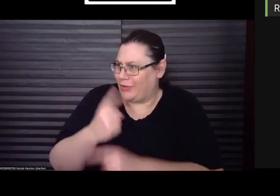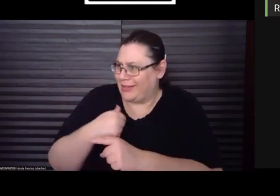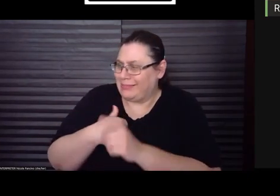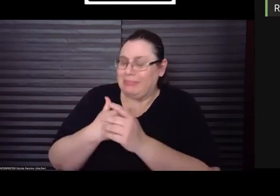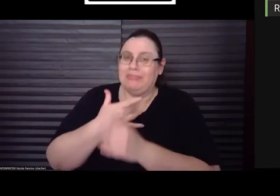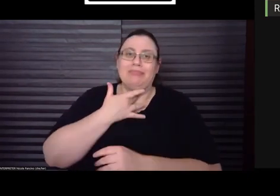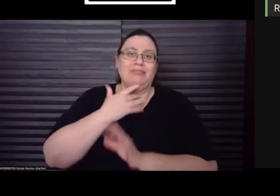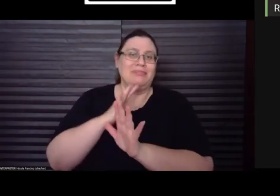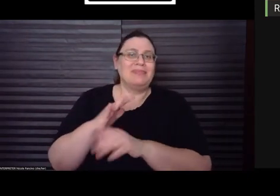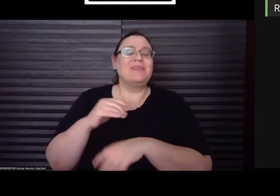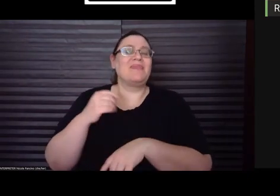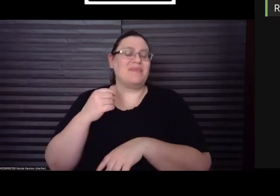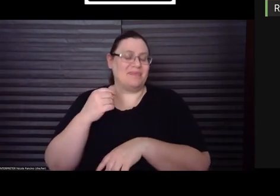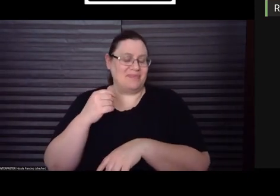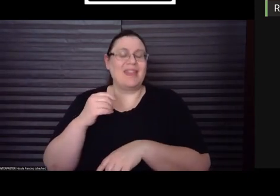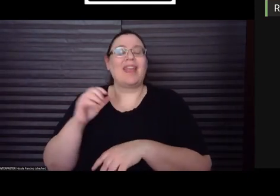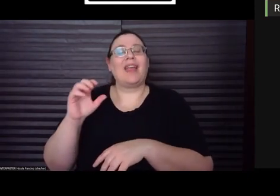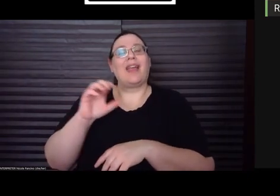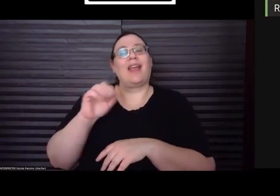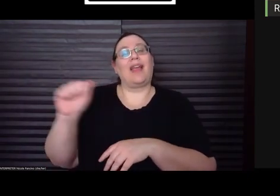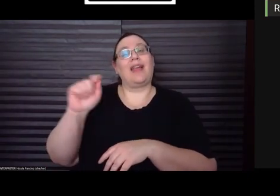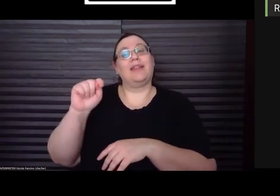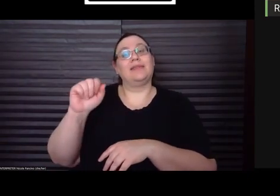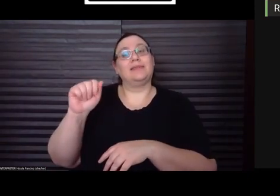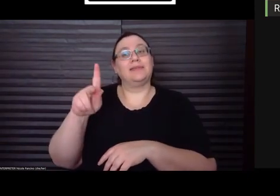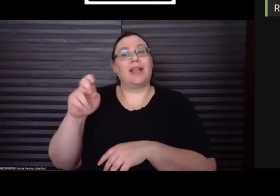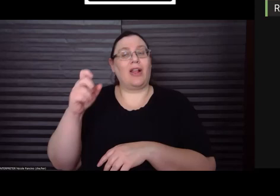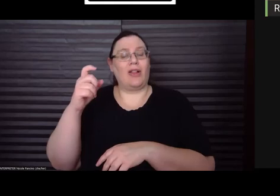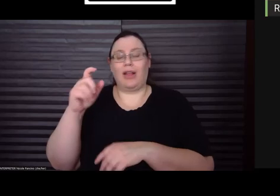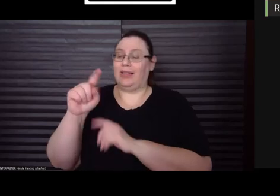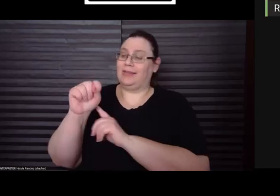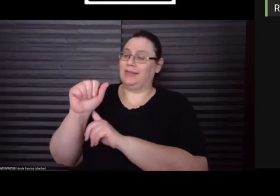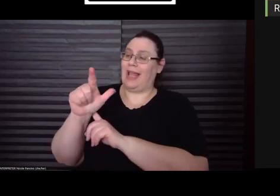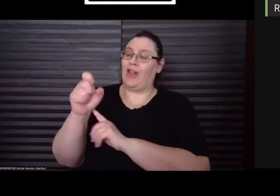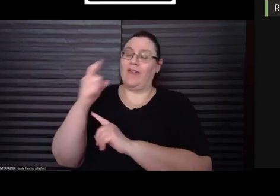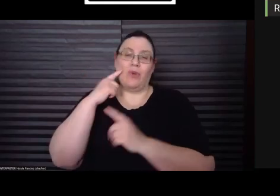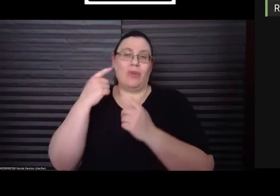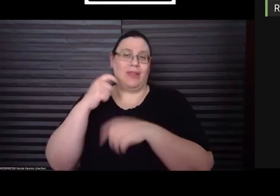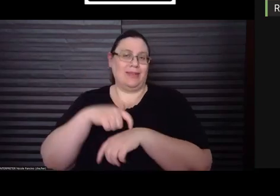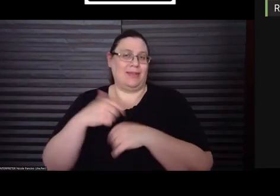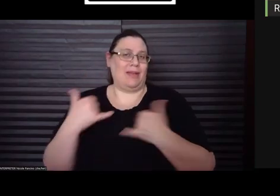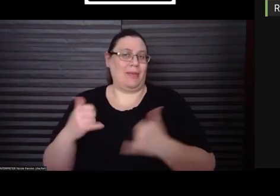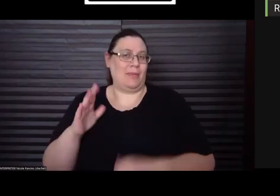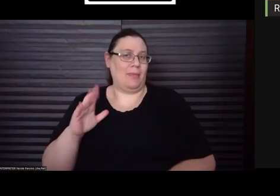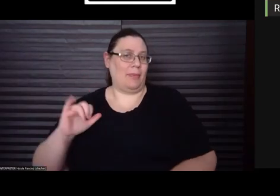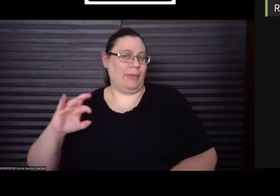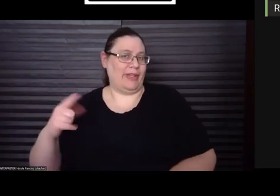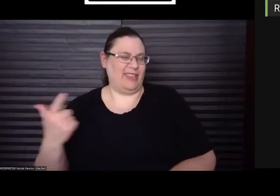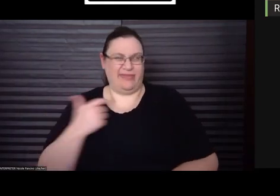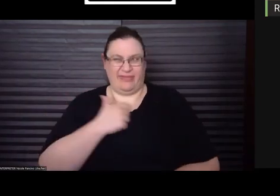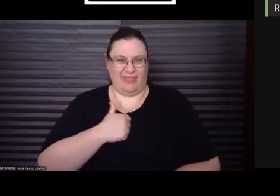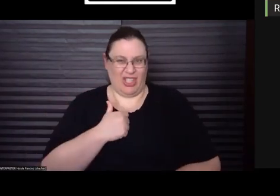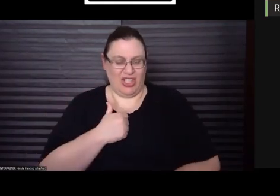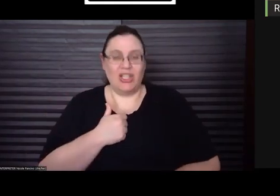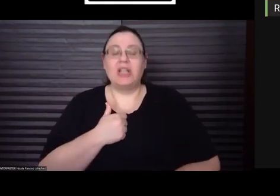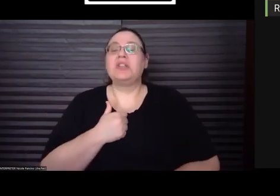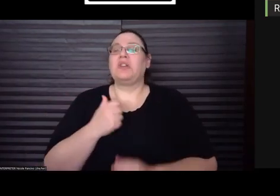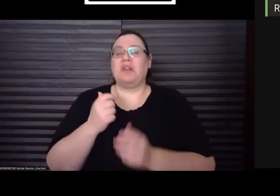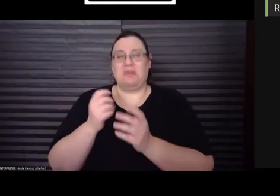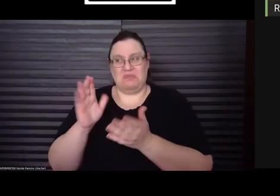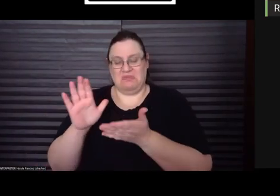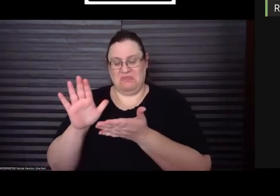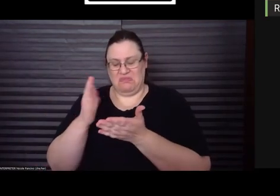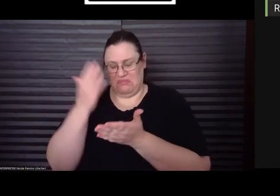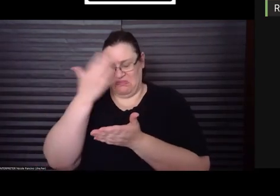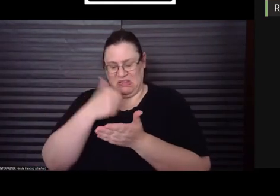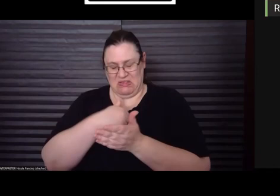there, didn't I? It was, yes, A Tale for the Time Being. My apologies on that one. But that little